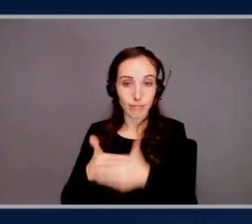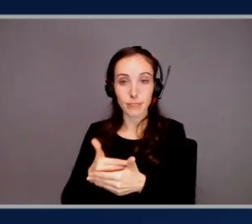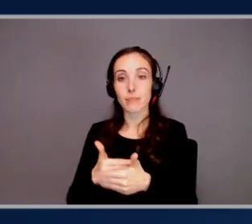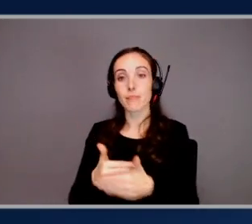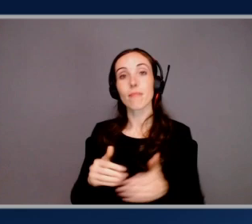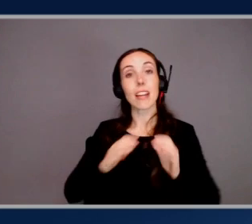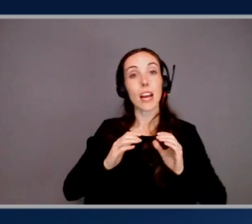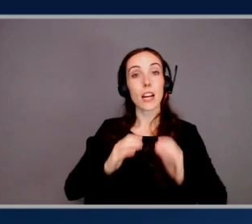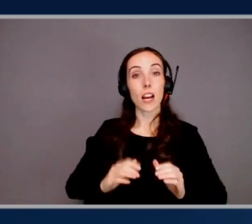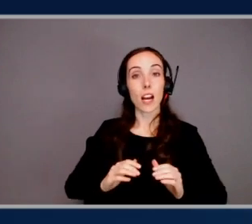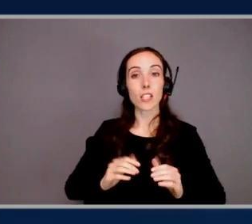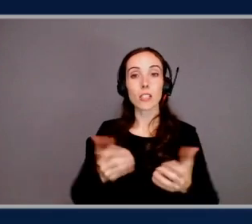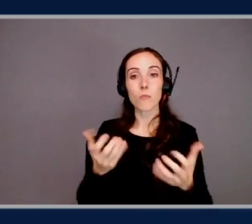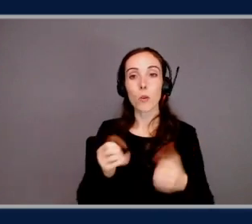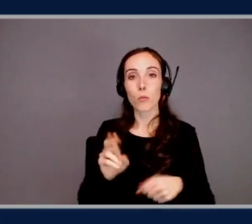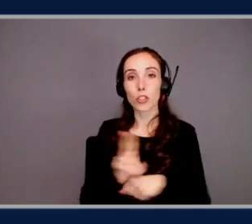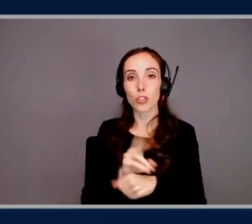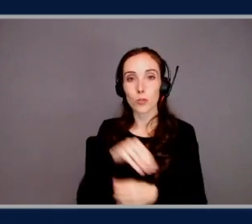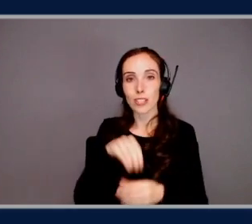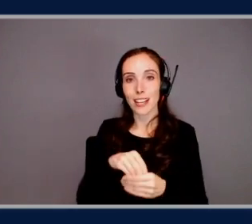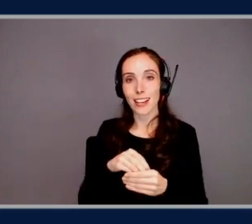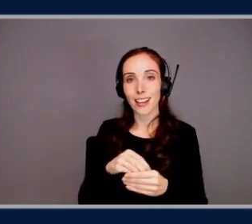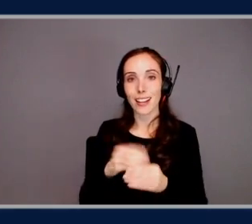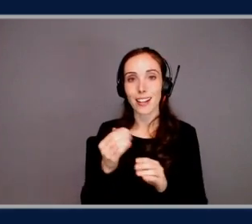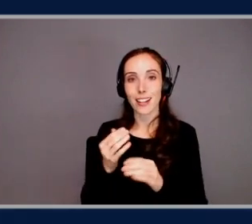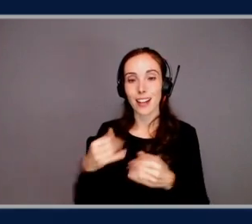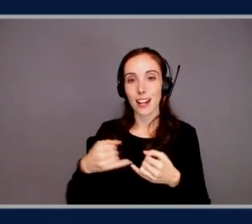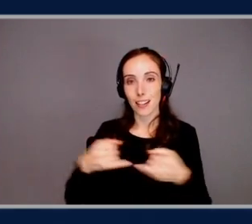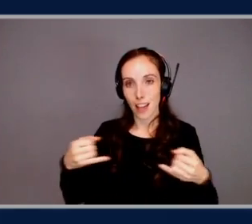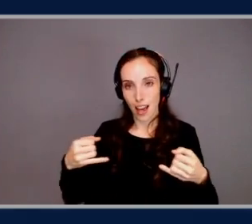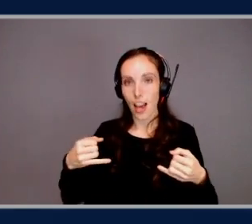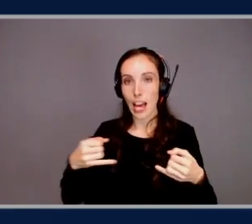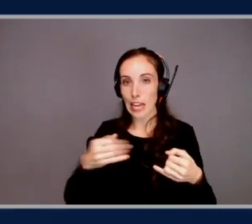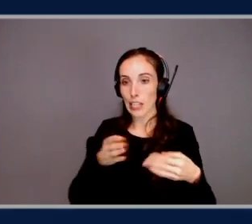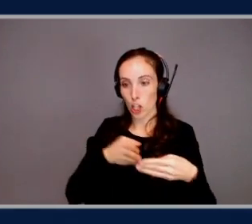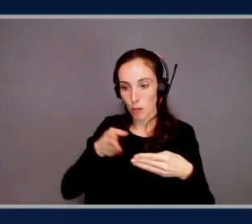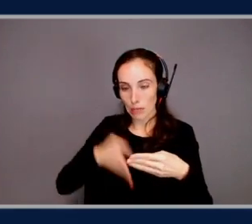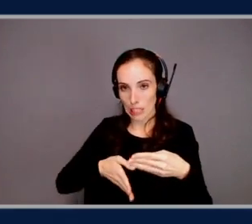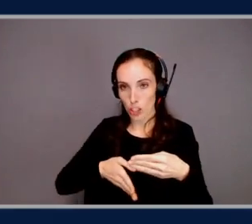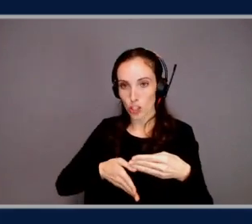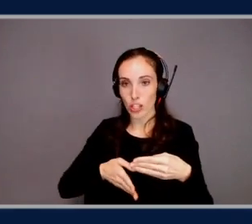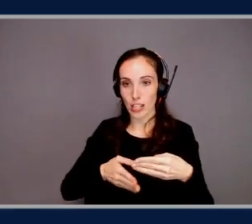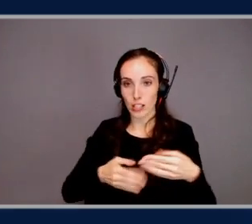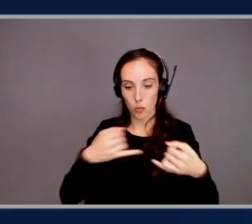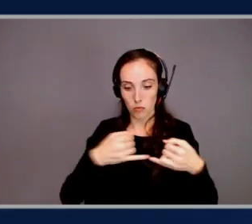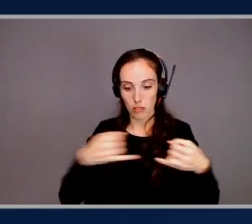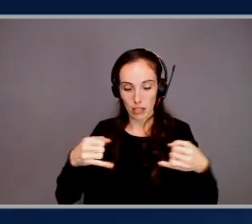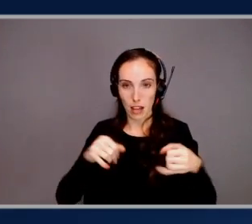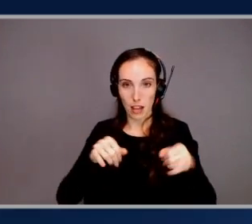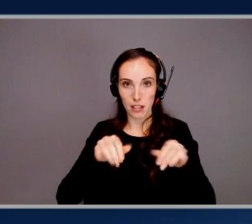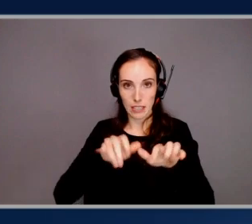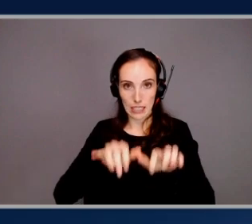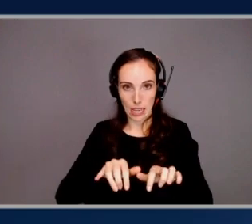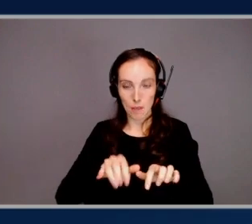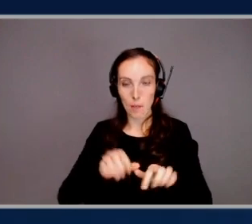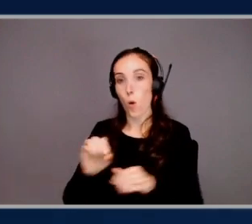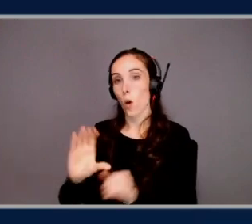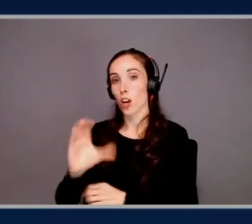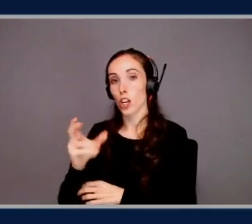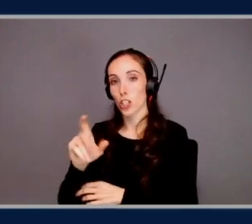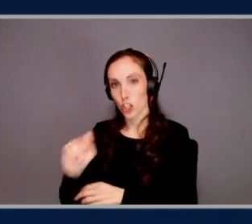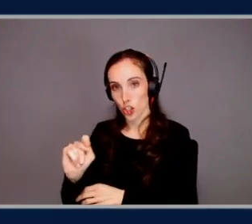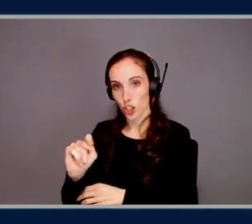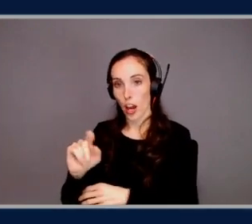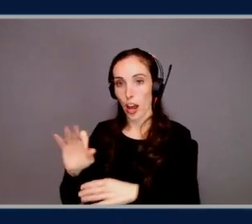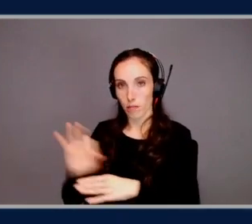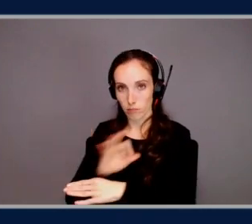an inline completions, like, they type a comment, they get a function in a single file, or they use the chat capabilities because it allows them to